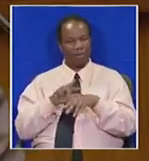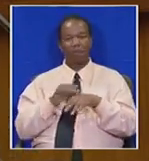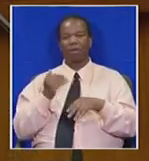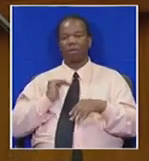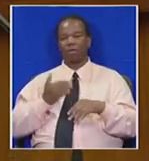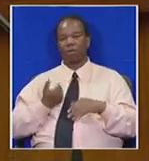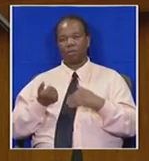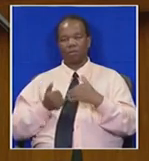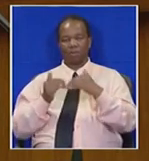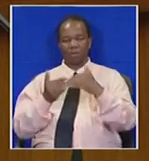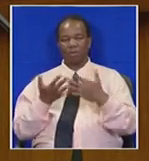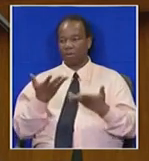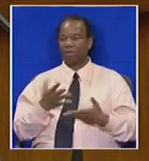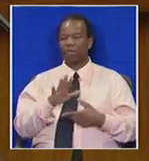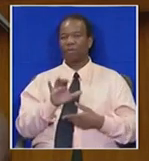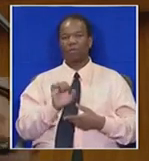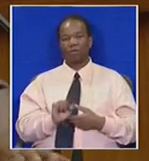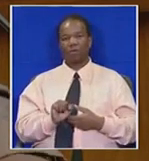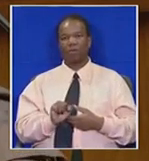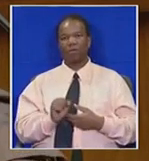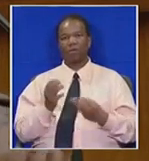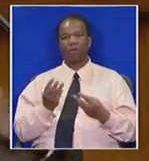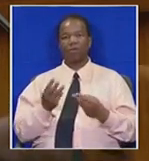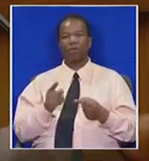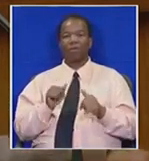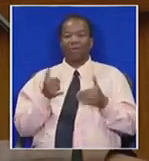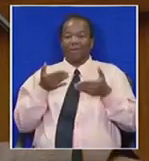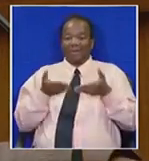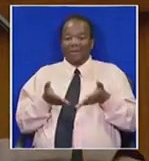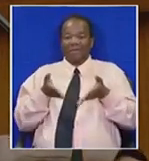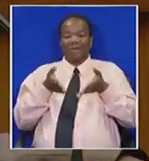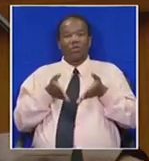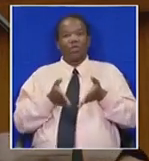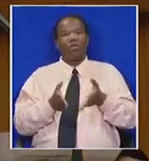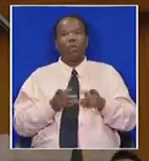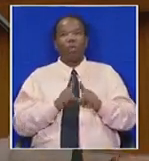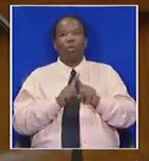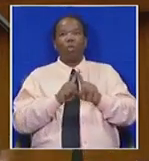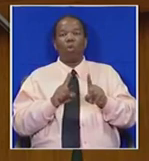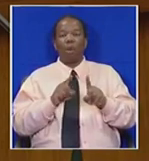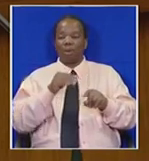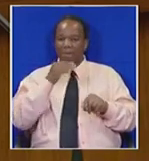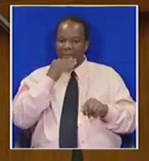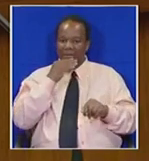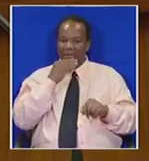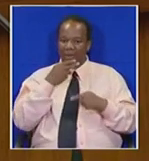South African nation. A road that surely is not a sprint, but a long haul.